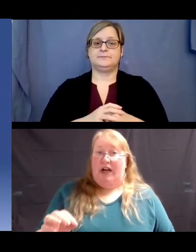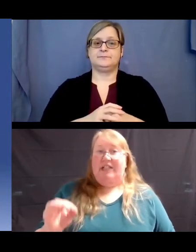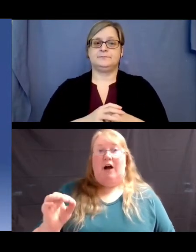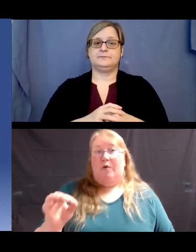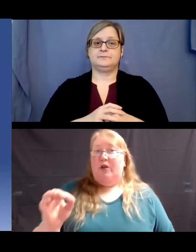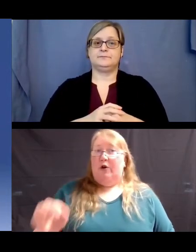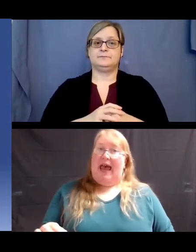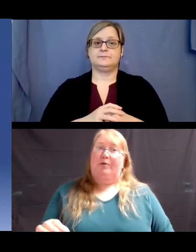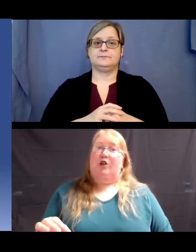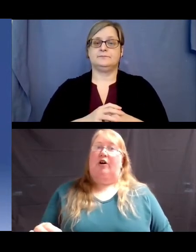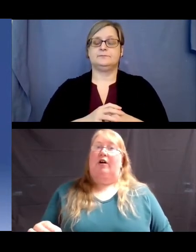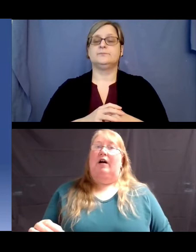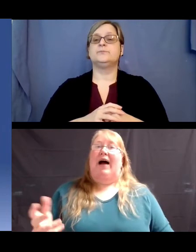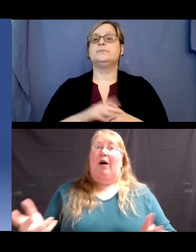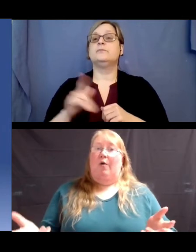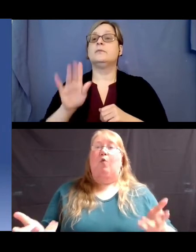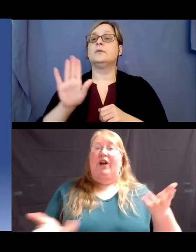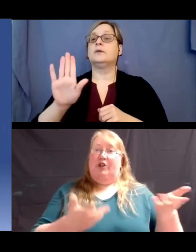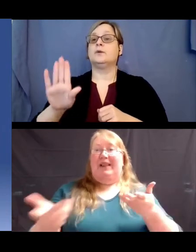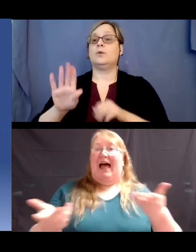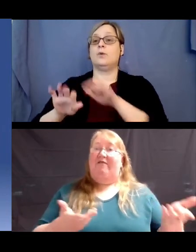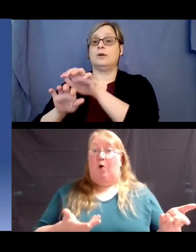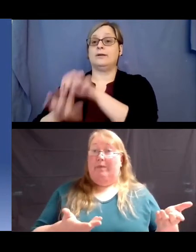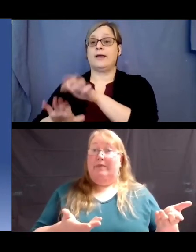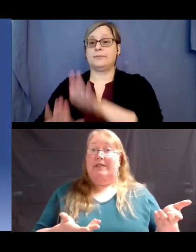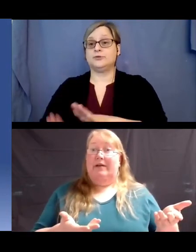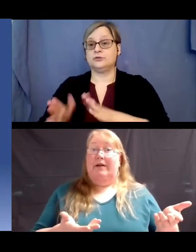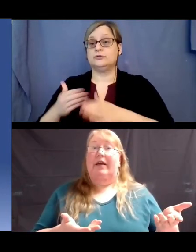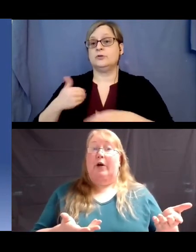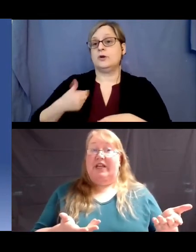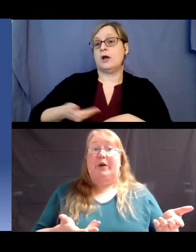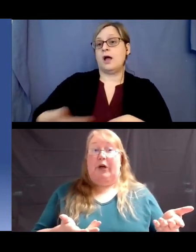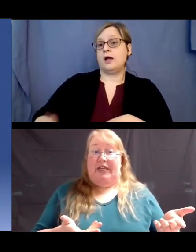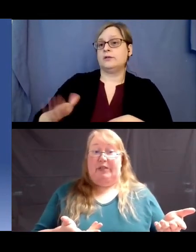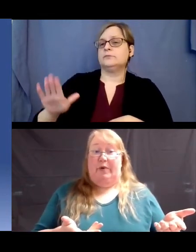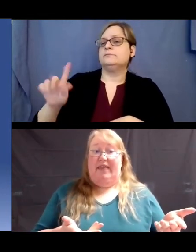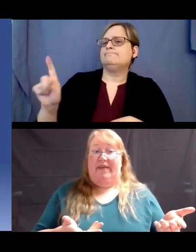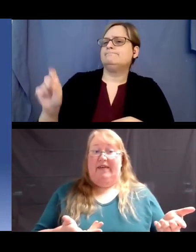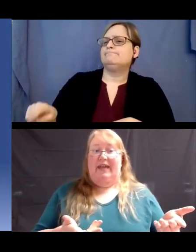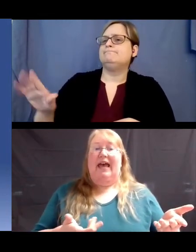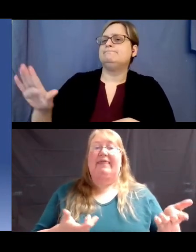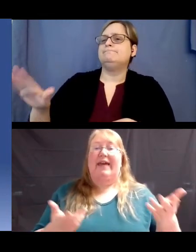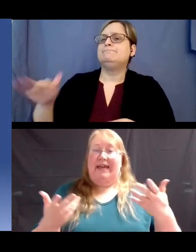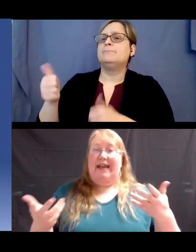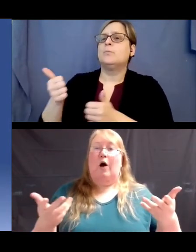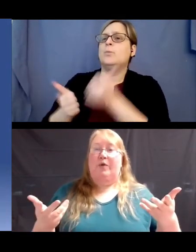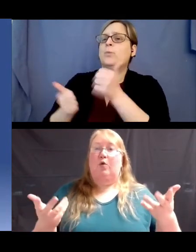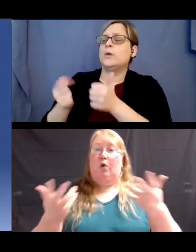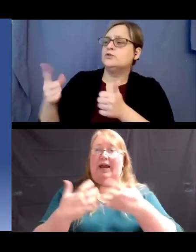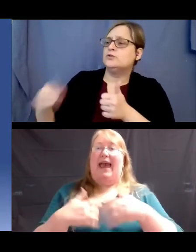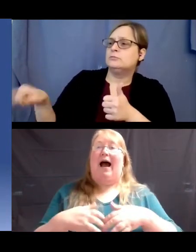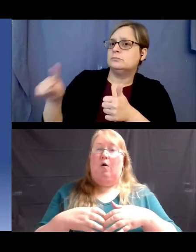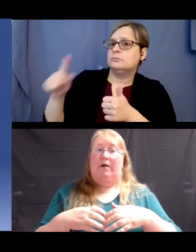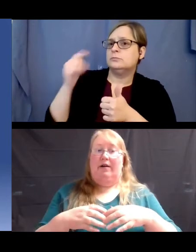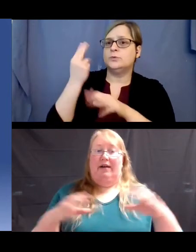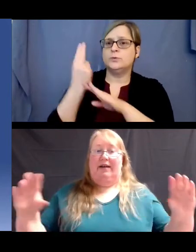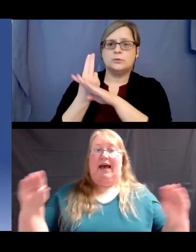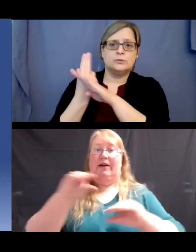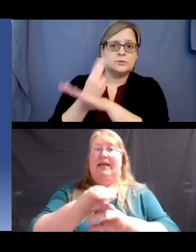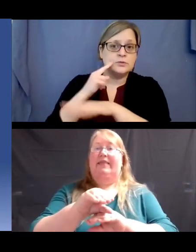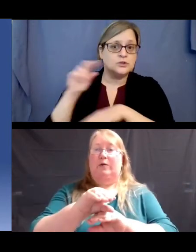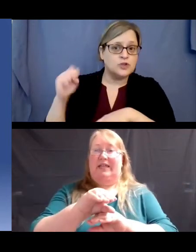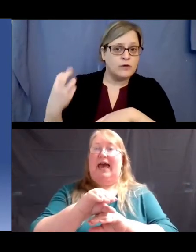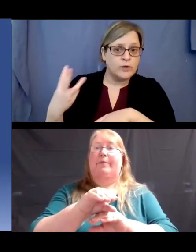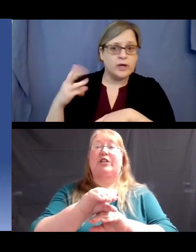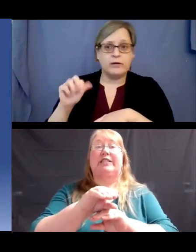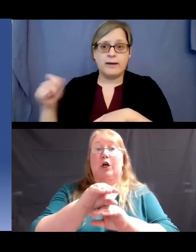You want to talk with your captioner about which platforms they're experienced with, and they can help you work out how to